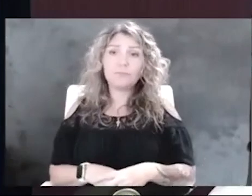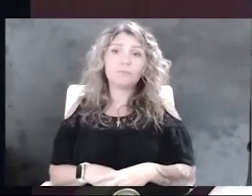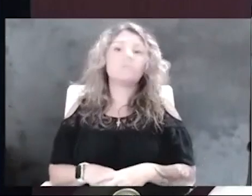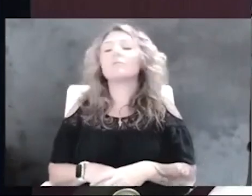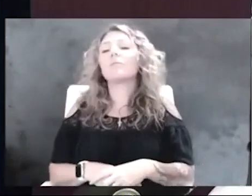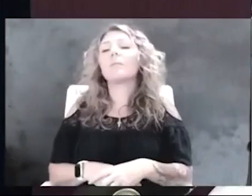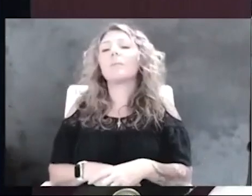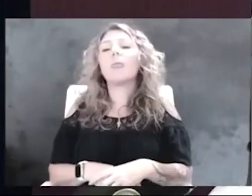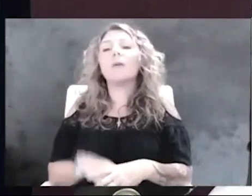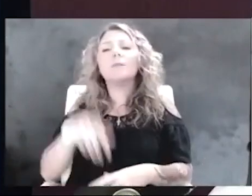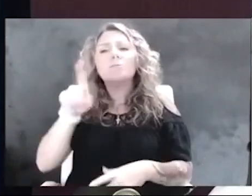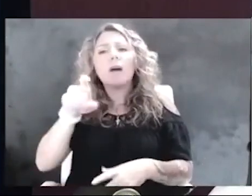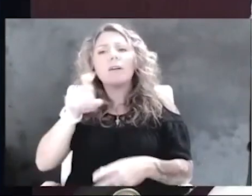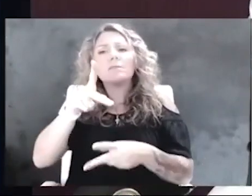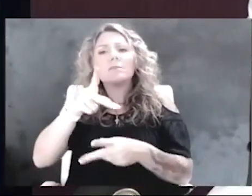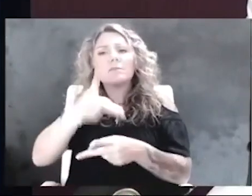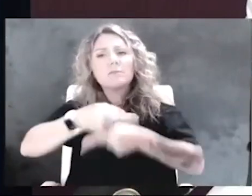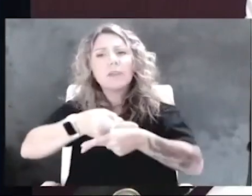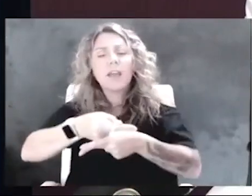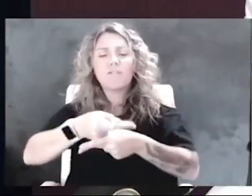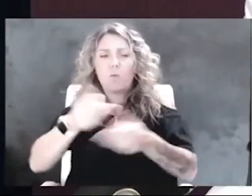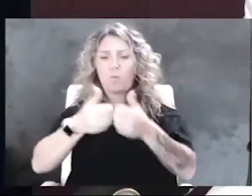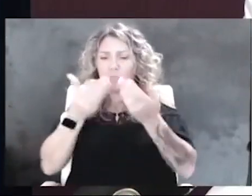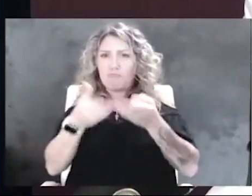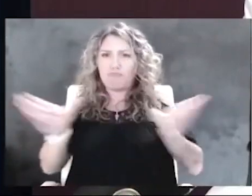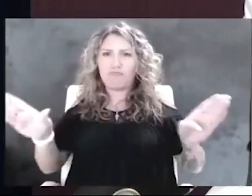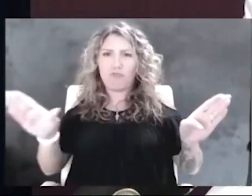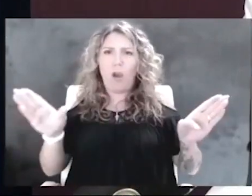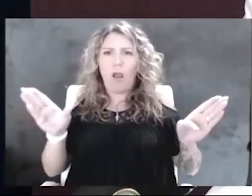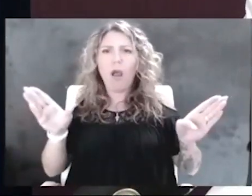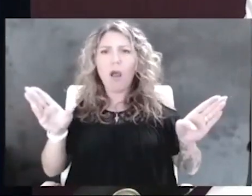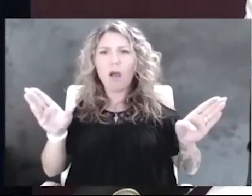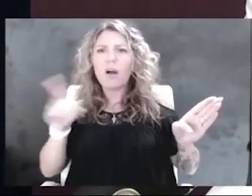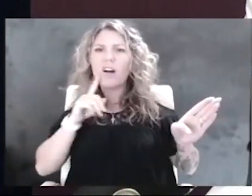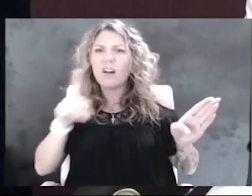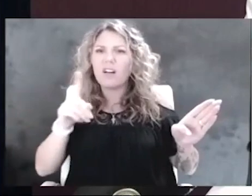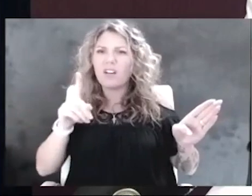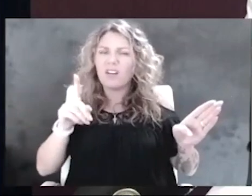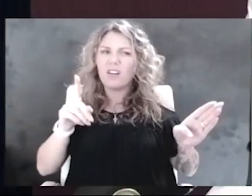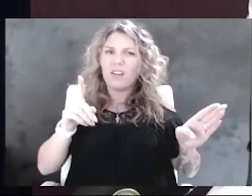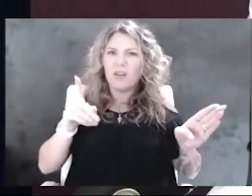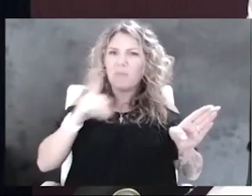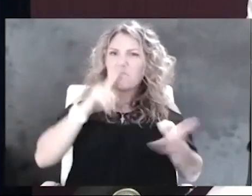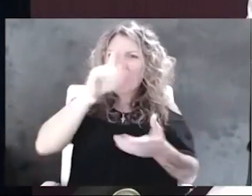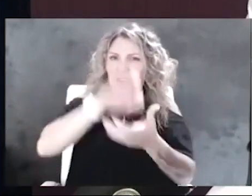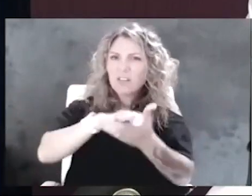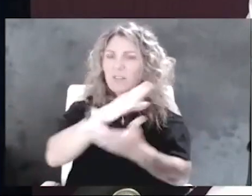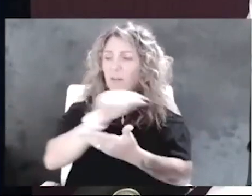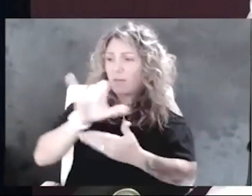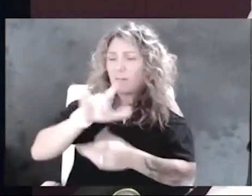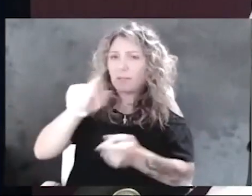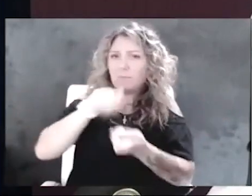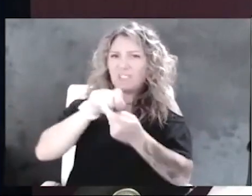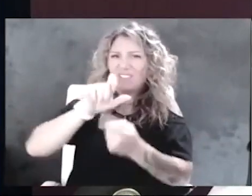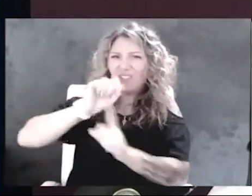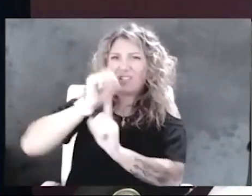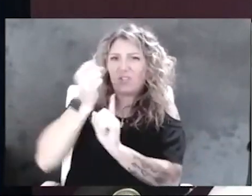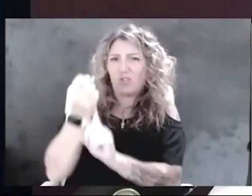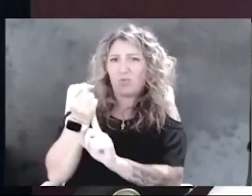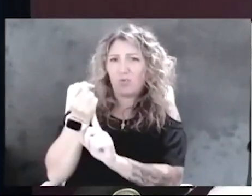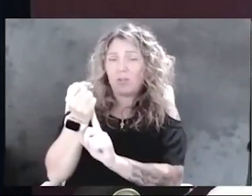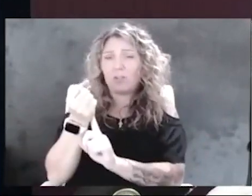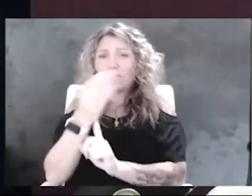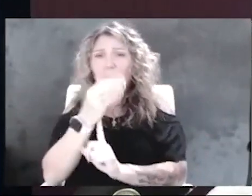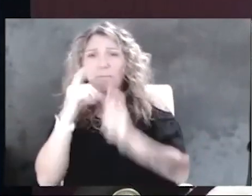a broad generalization based on that specific situation about masking. I turn to many other stories that have